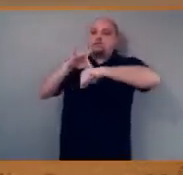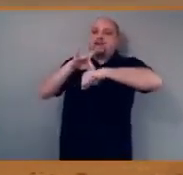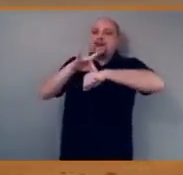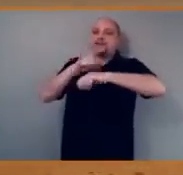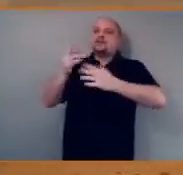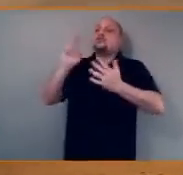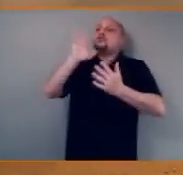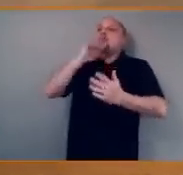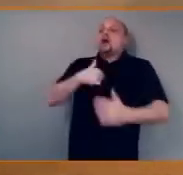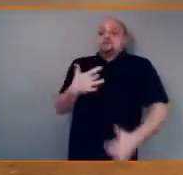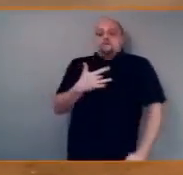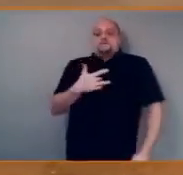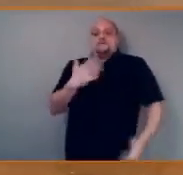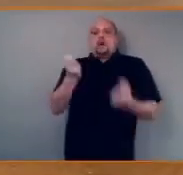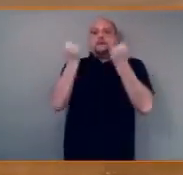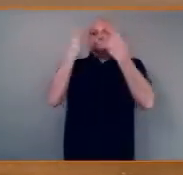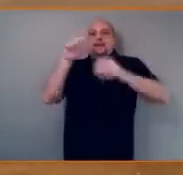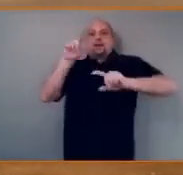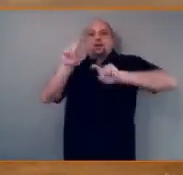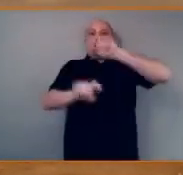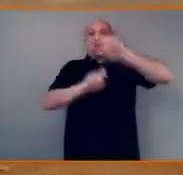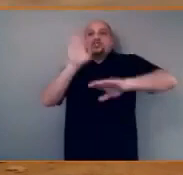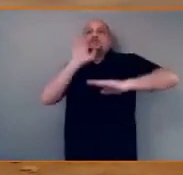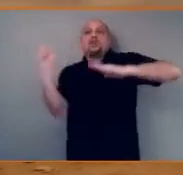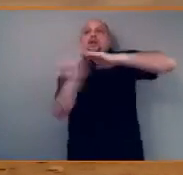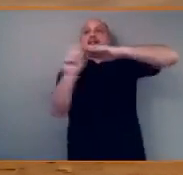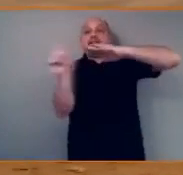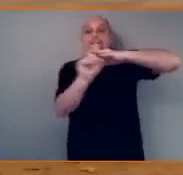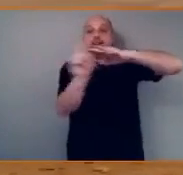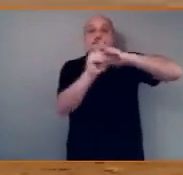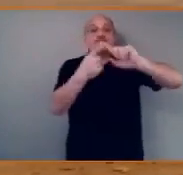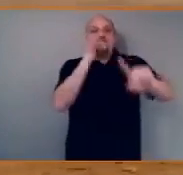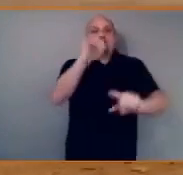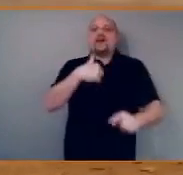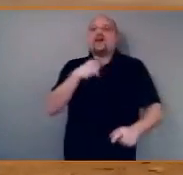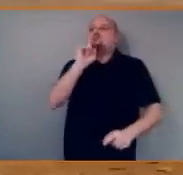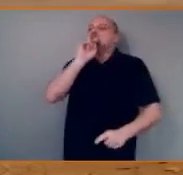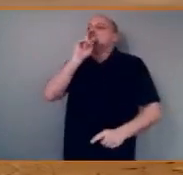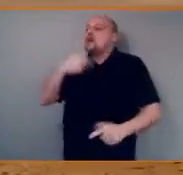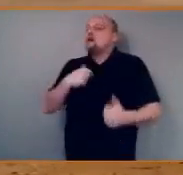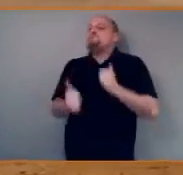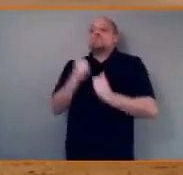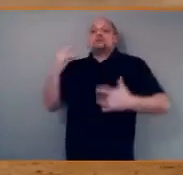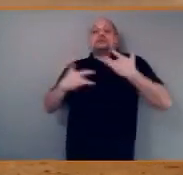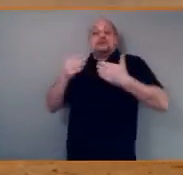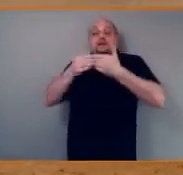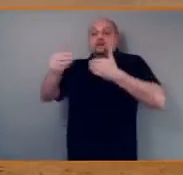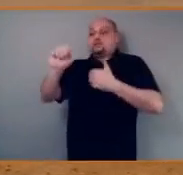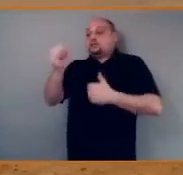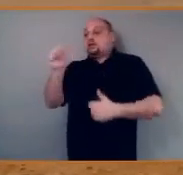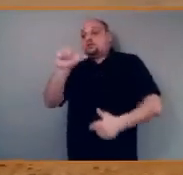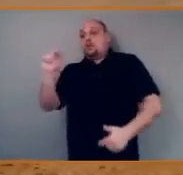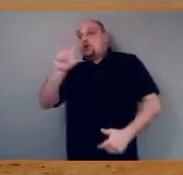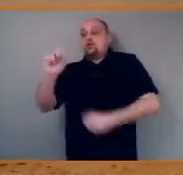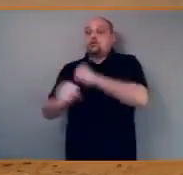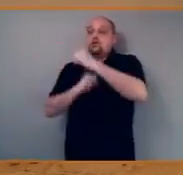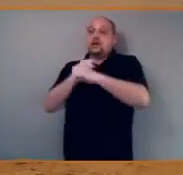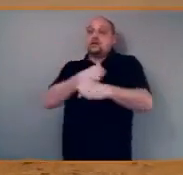questions that we can then ask. And I'm really excited for the next couple of decades and what that means for scientists as we try to answer that